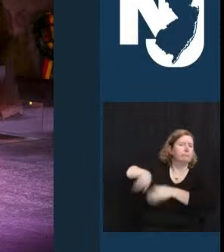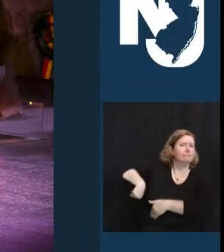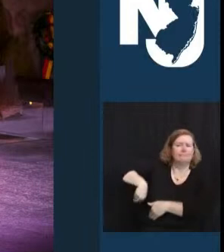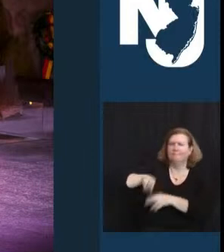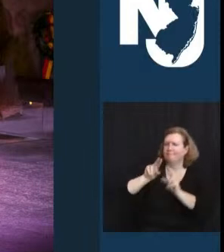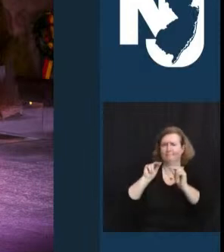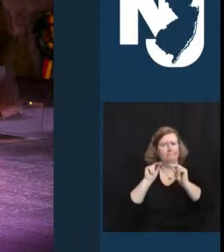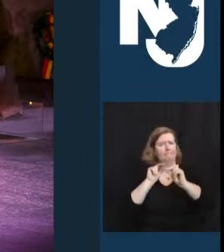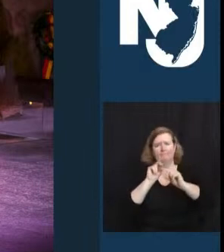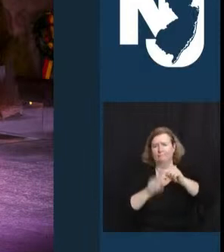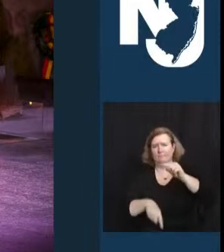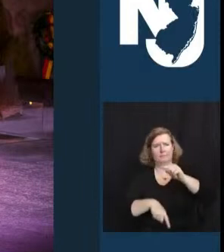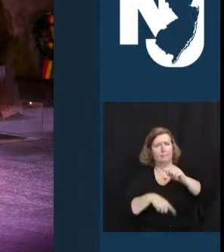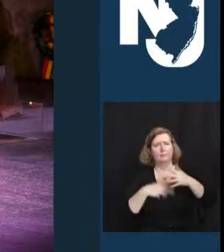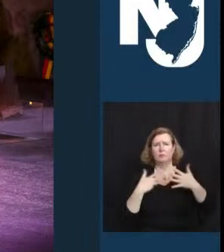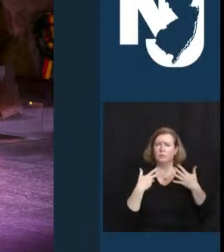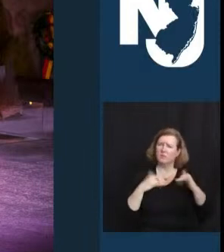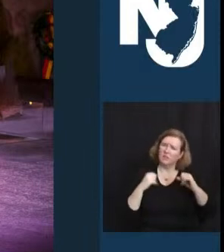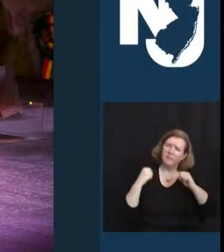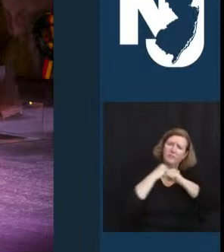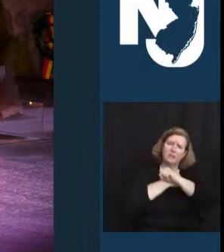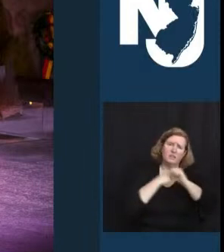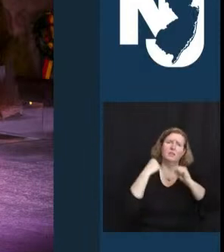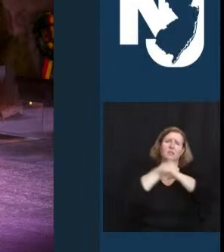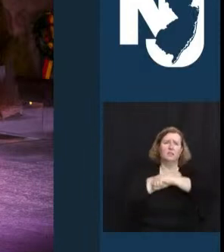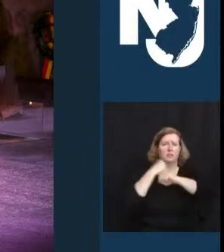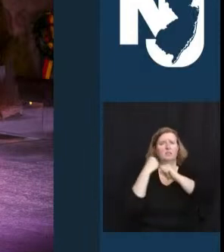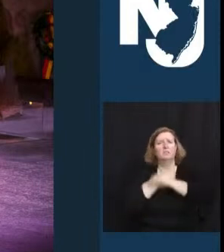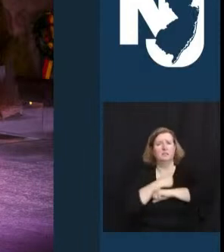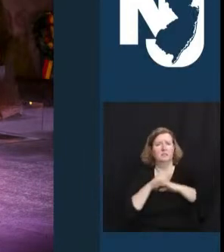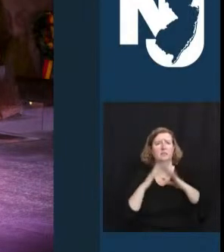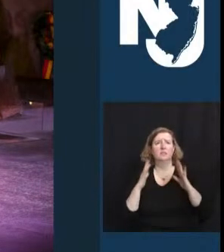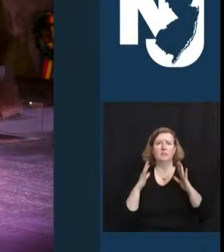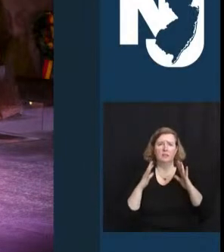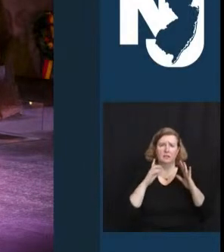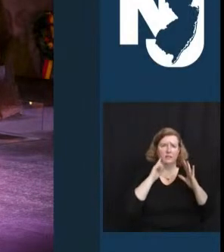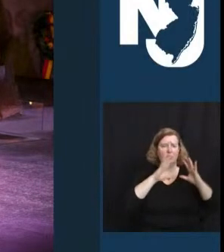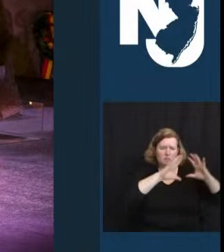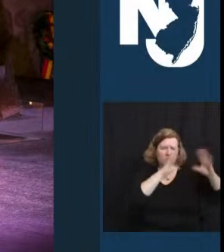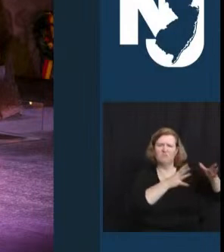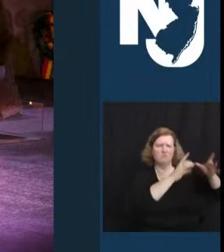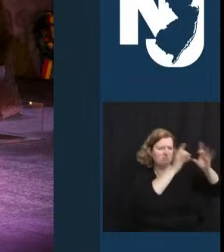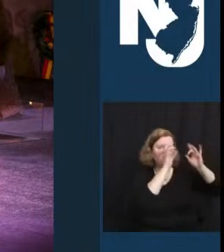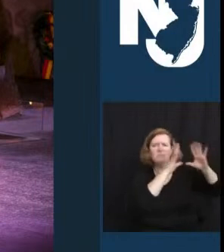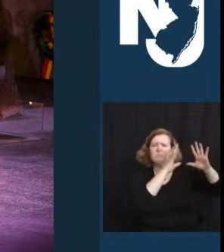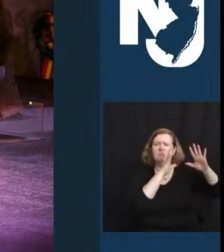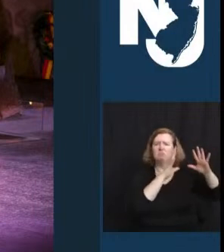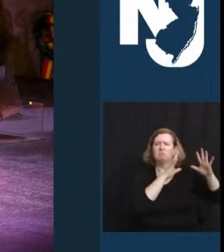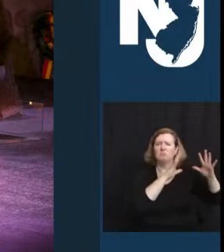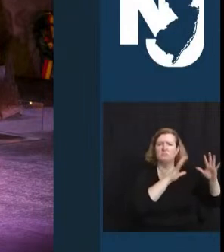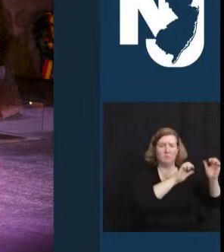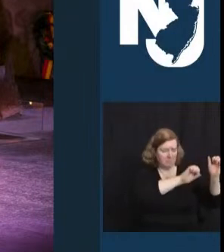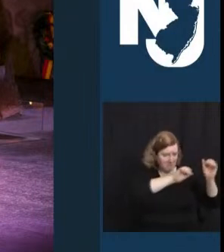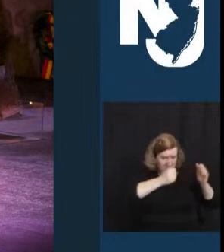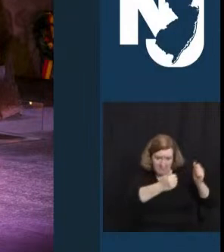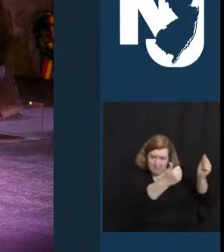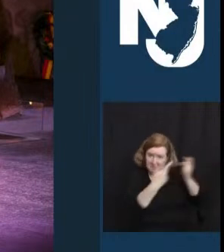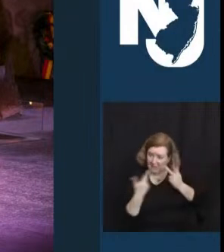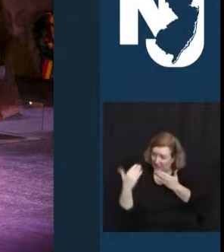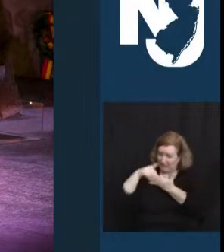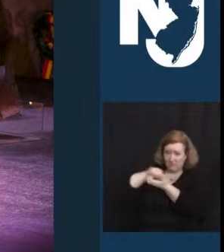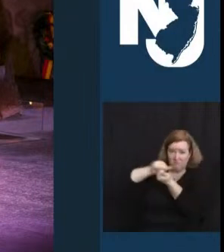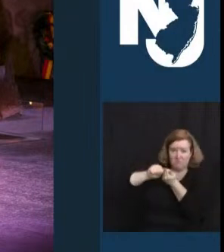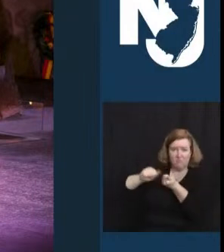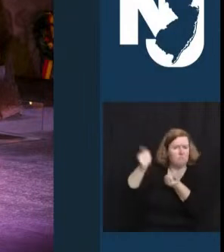fight against the reemergence of these forces is never ending, and we must stand as one until we secure the